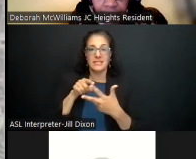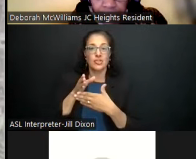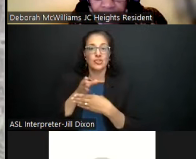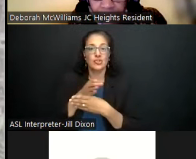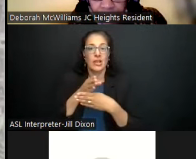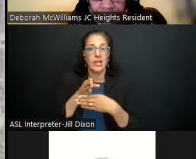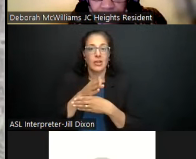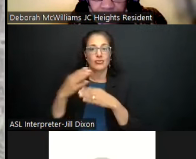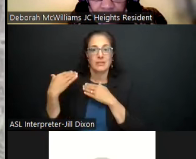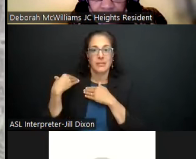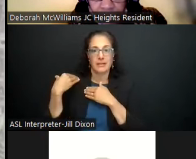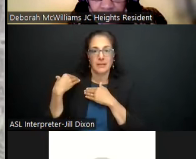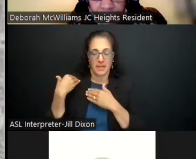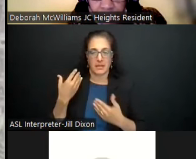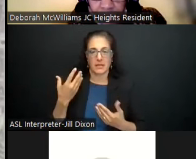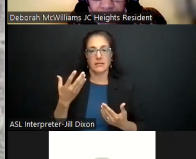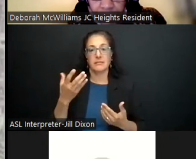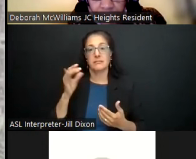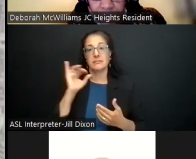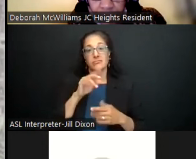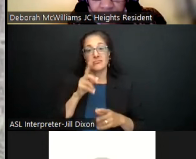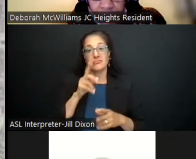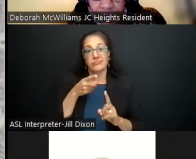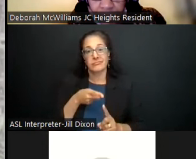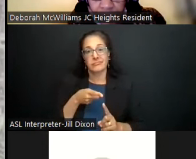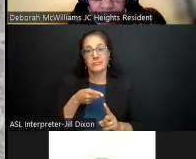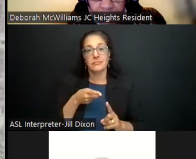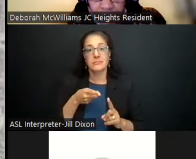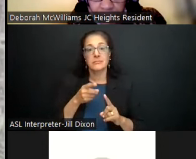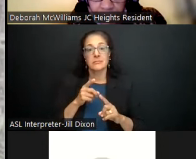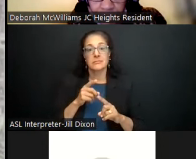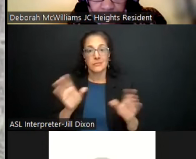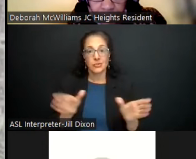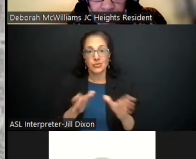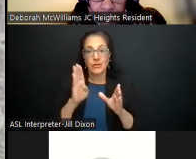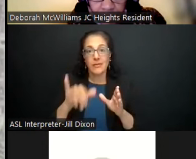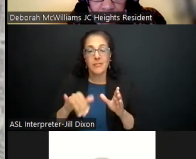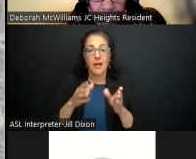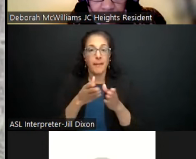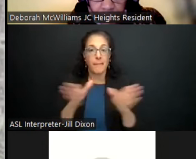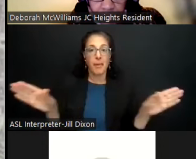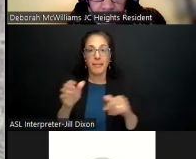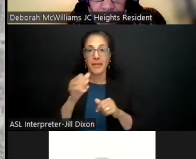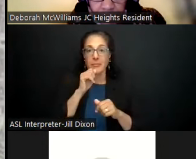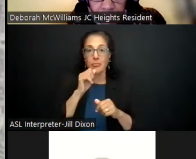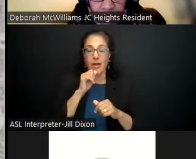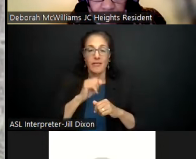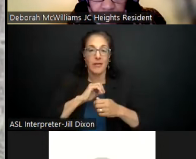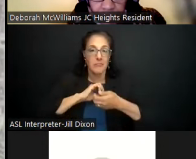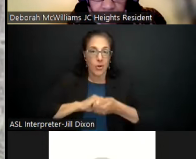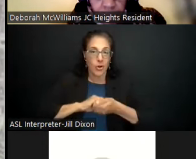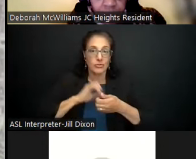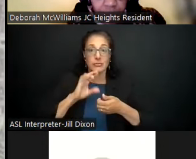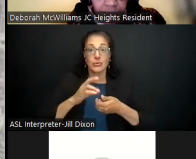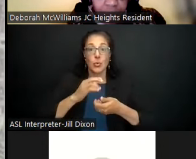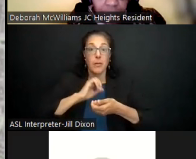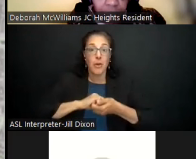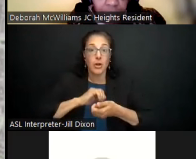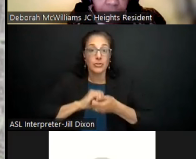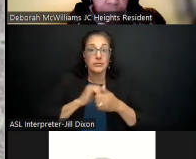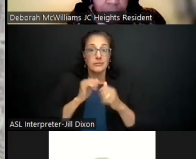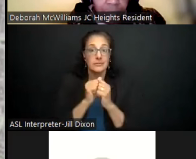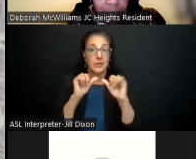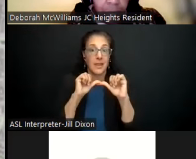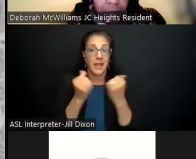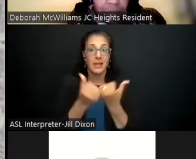responsibility, essentially driven by public-private partnerships and/or partnerships among agencies that